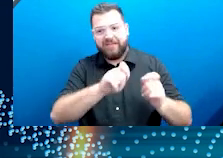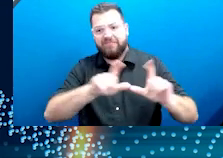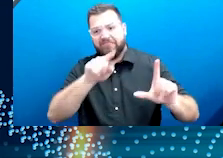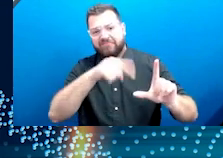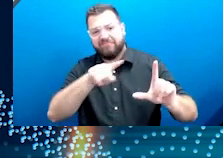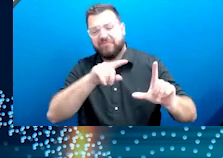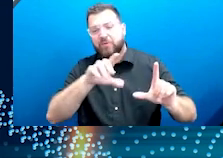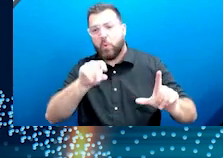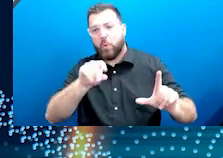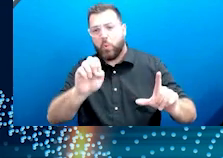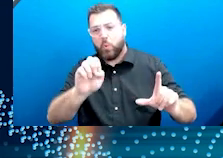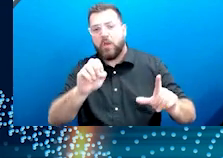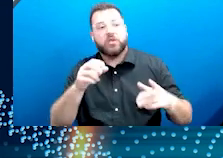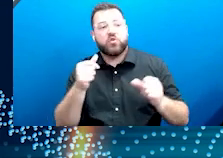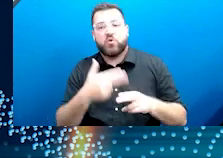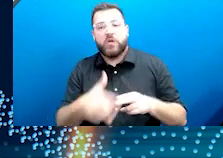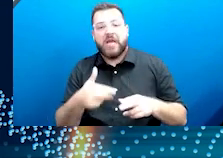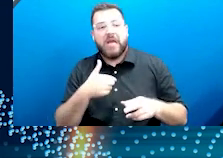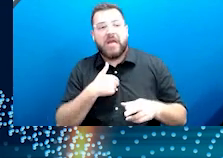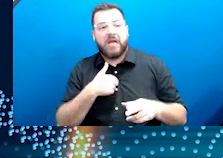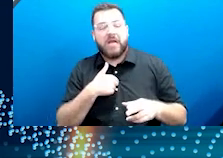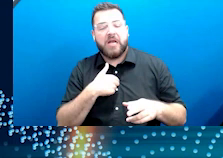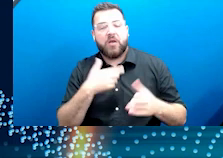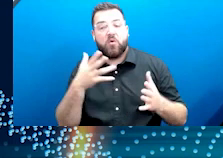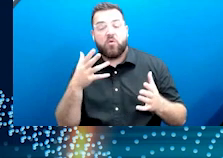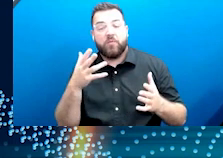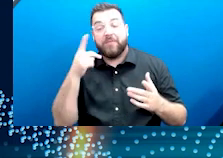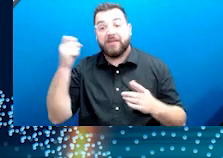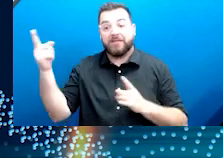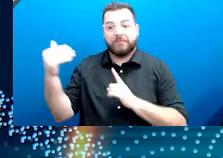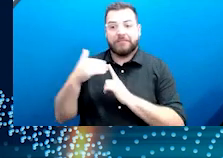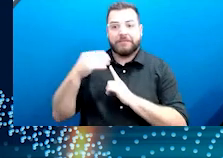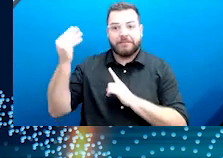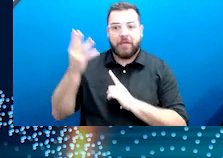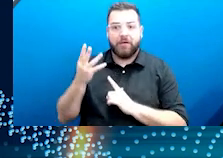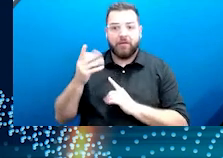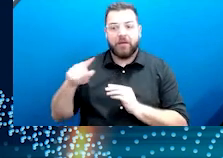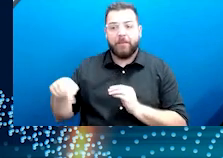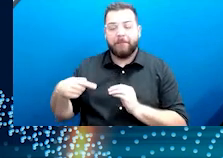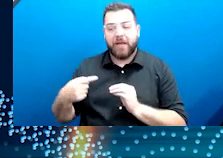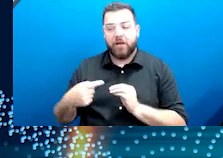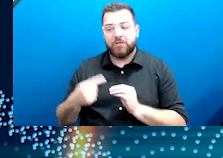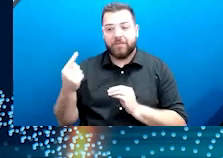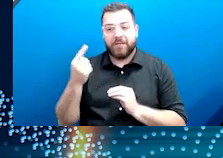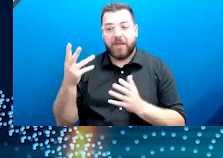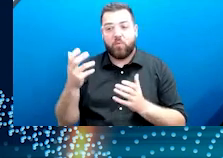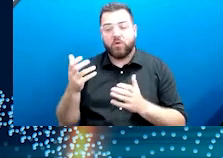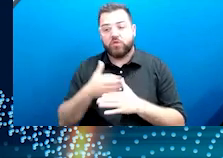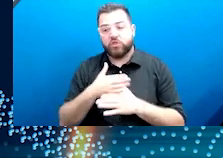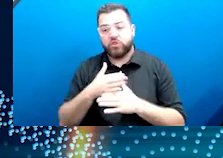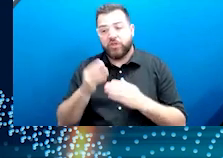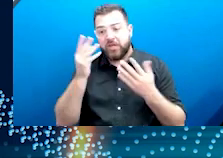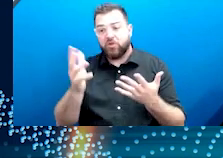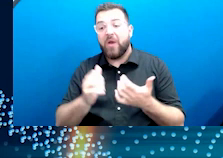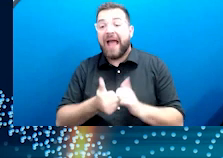really quickly, because Sue reminded me of something. I want to just tell you how I'm going to be using it in